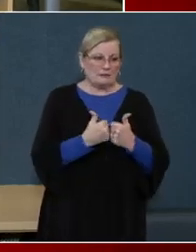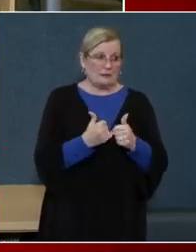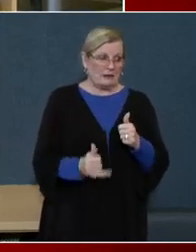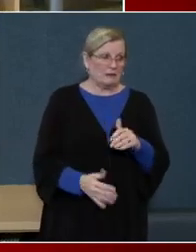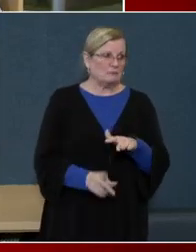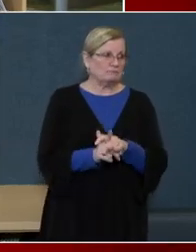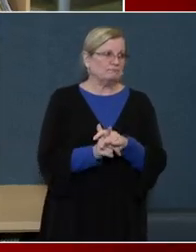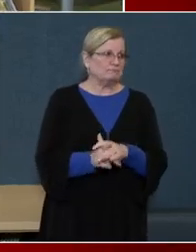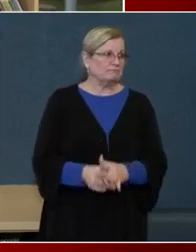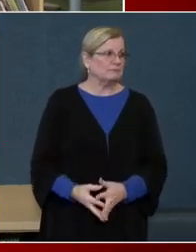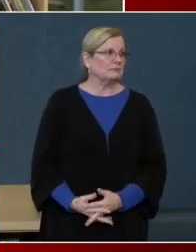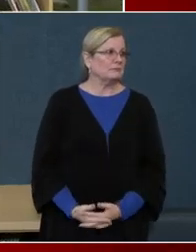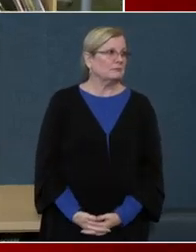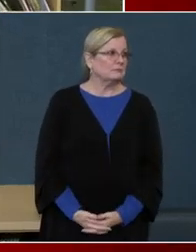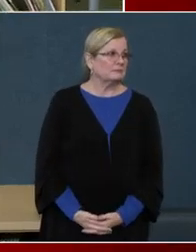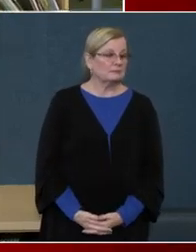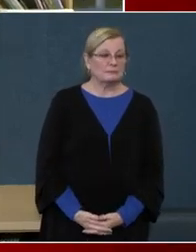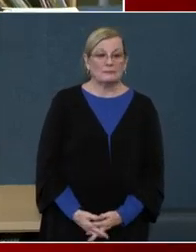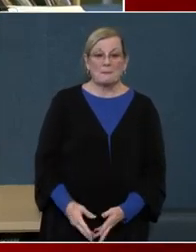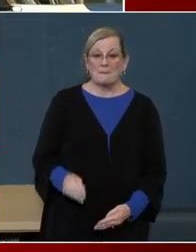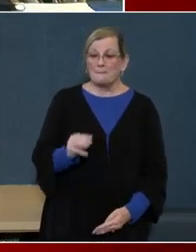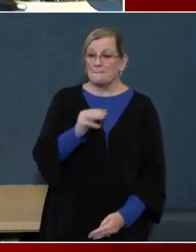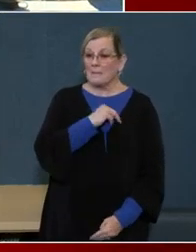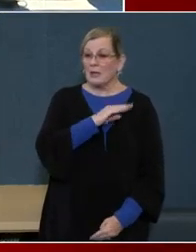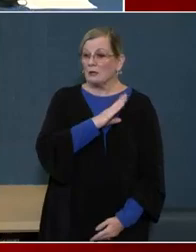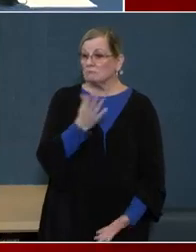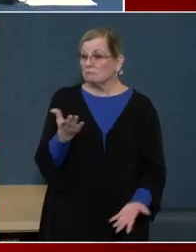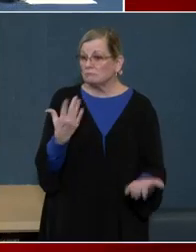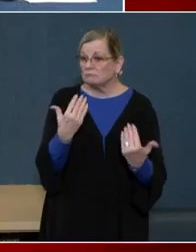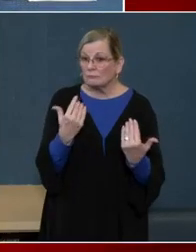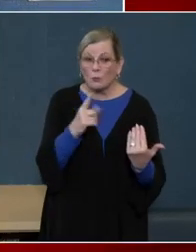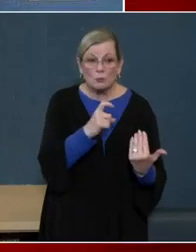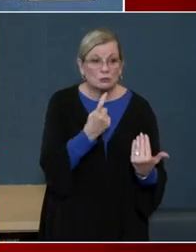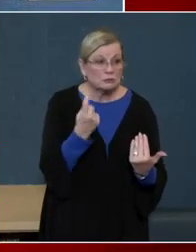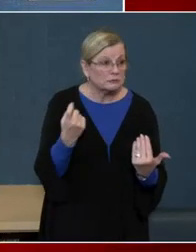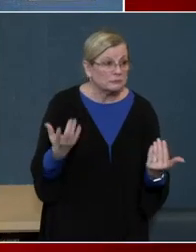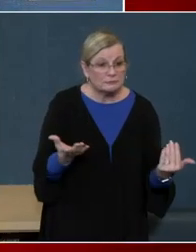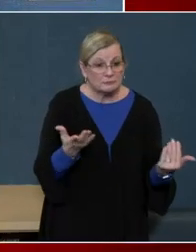Chancellor. Okay, questions? Yes, sir.